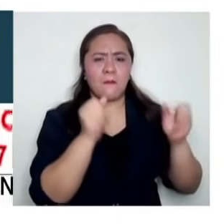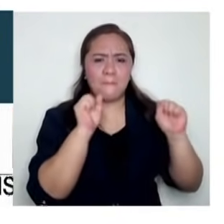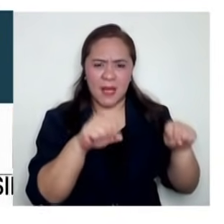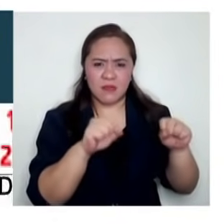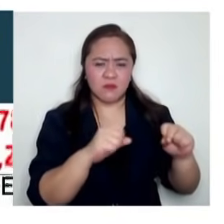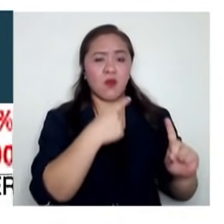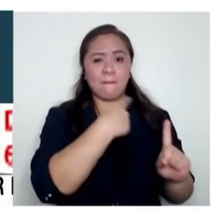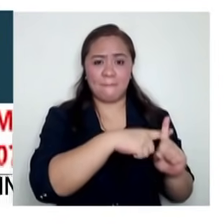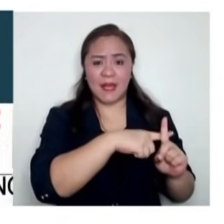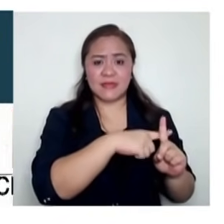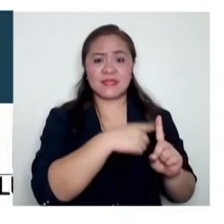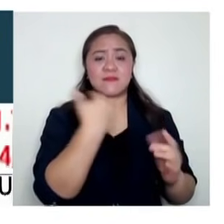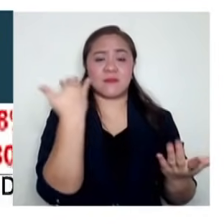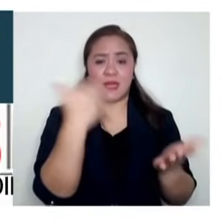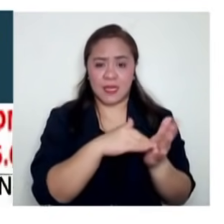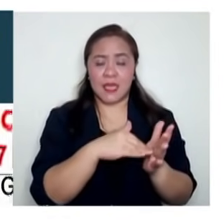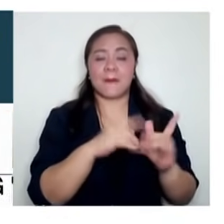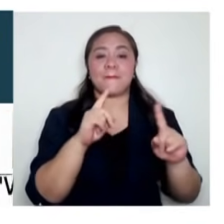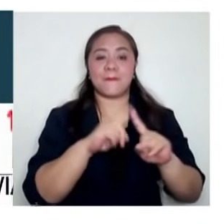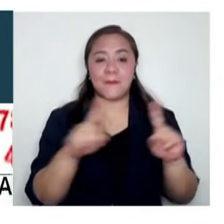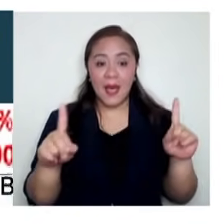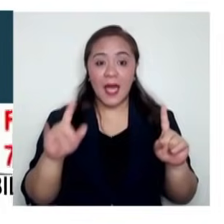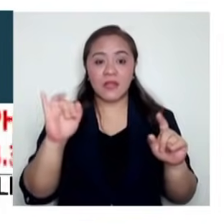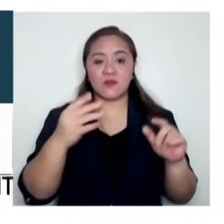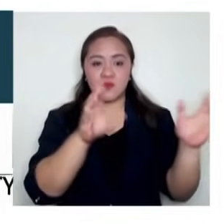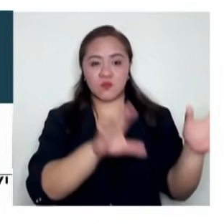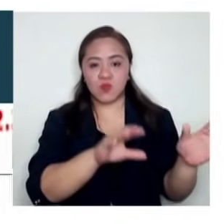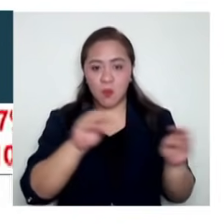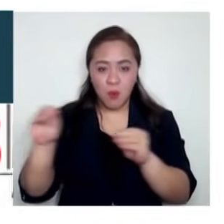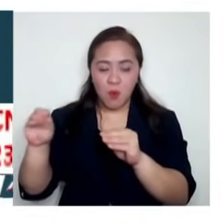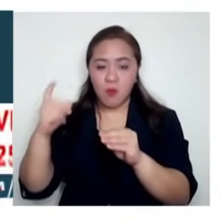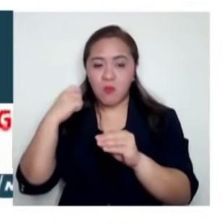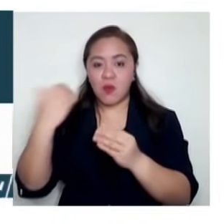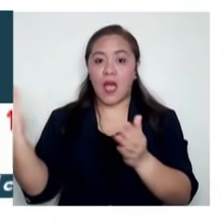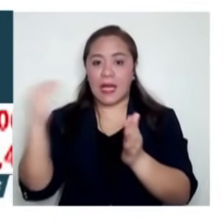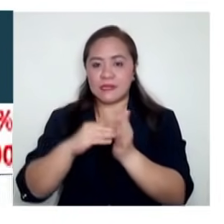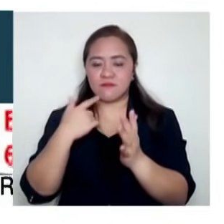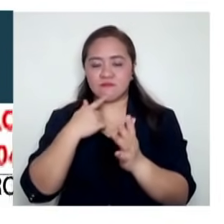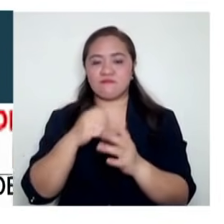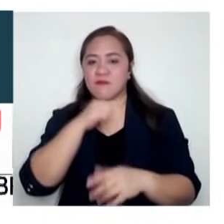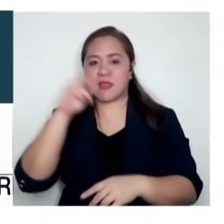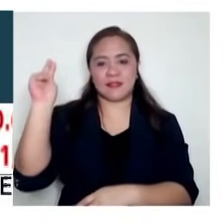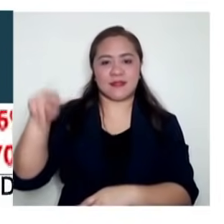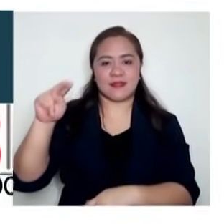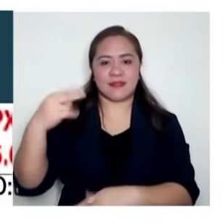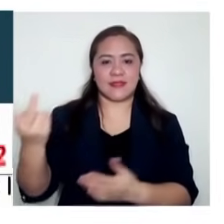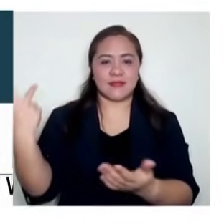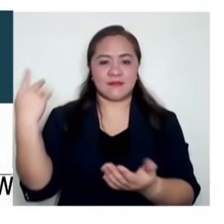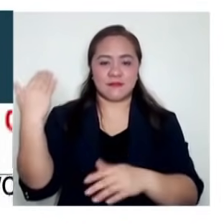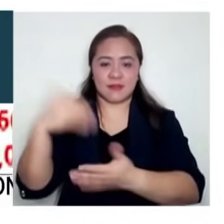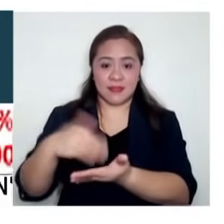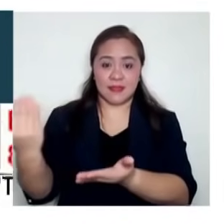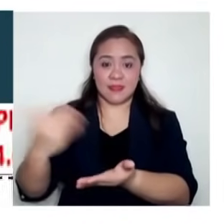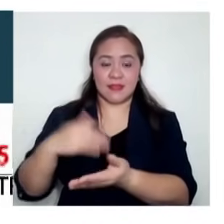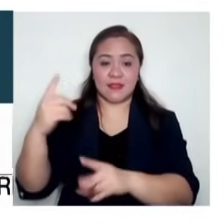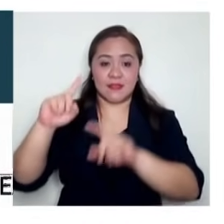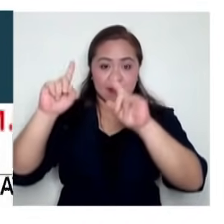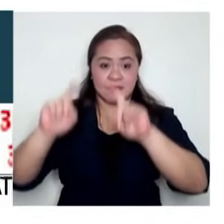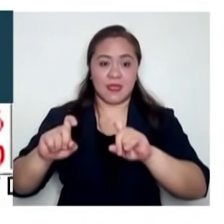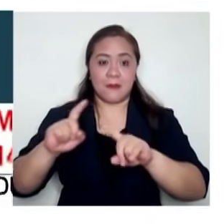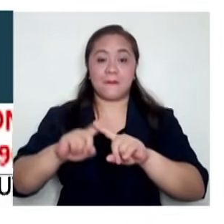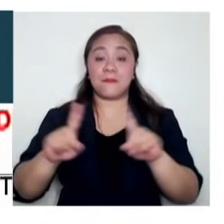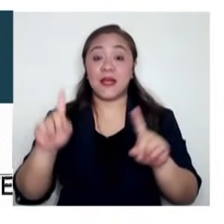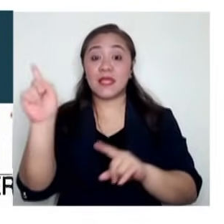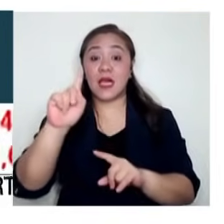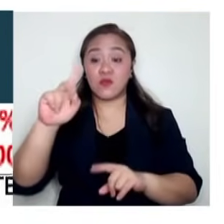or isolation facilities so that we have removed this repeat testing anymore. So the second test really is really just for